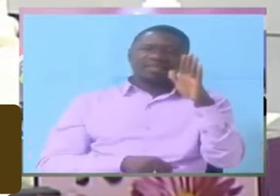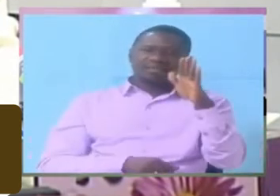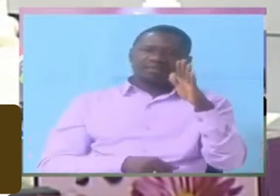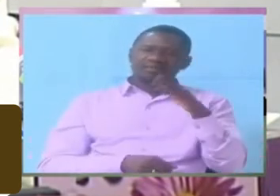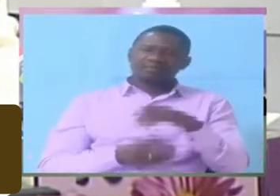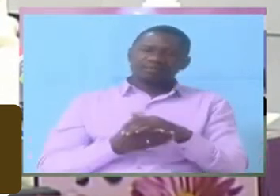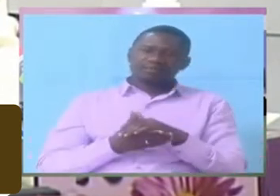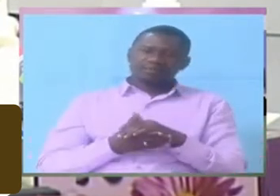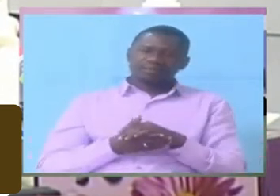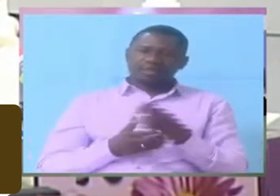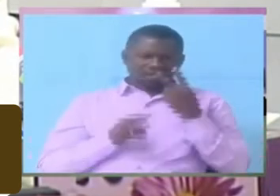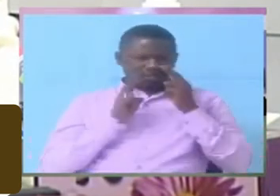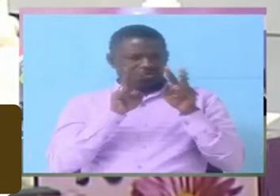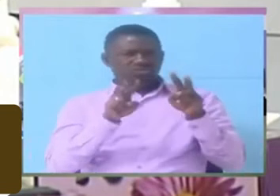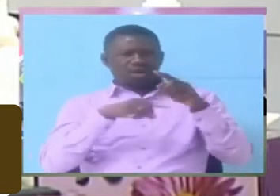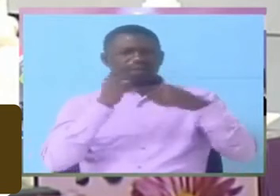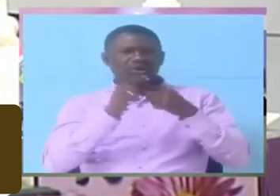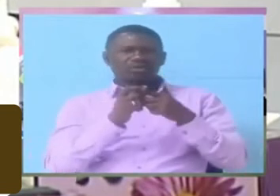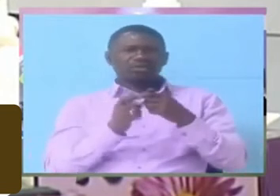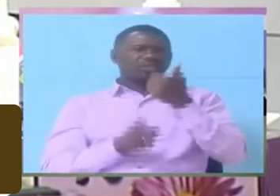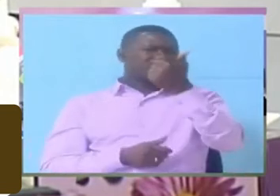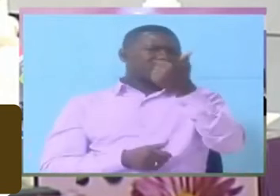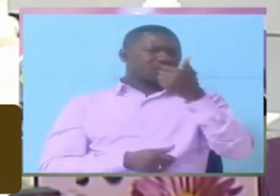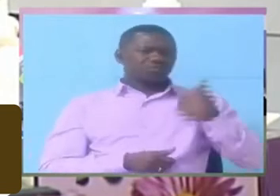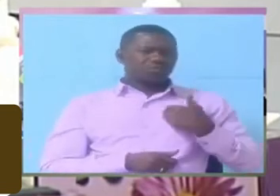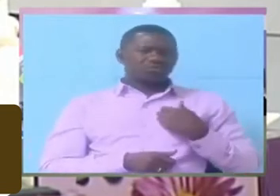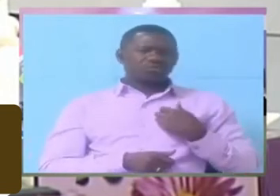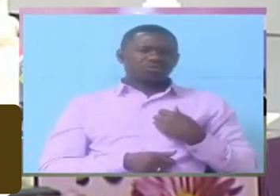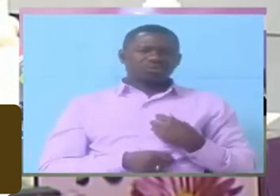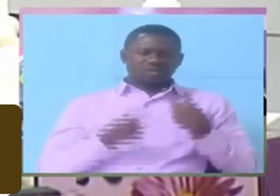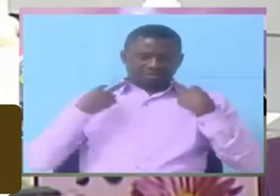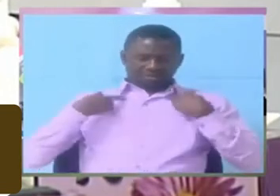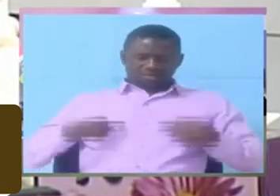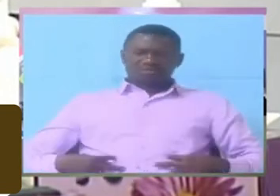people dressed in civil. My uniform dunde.